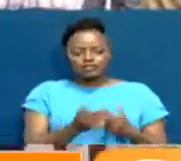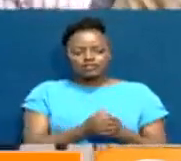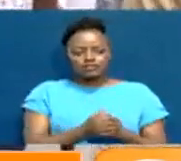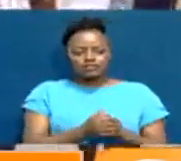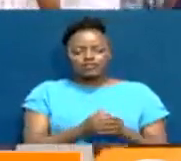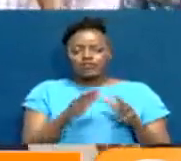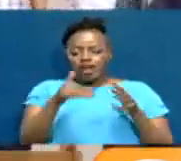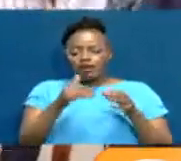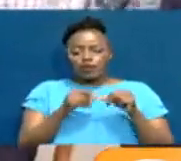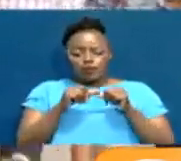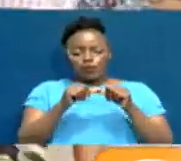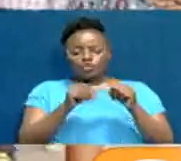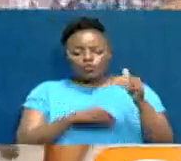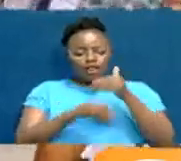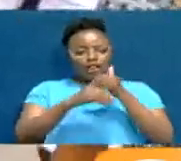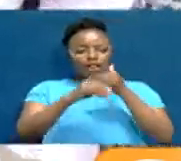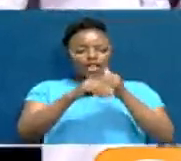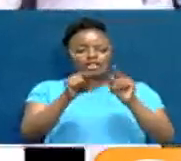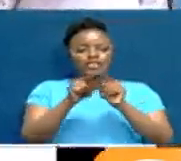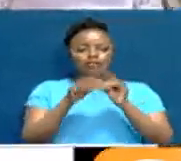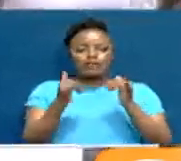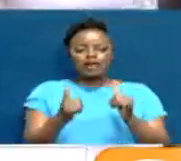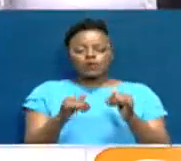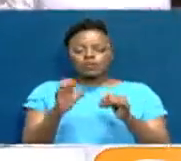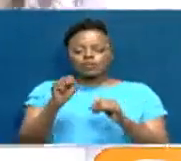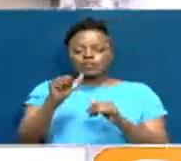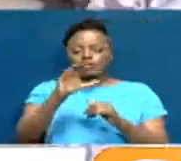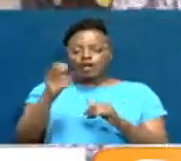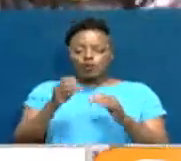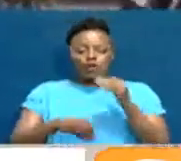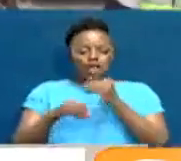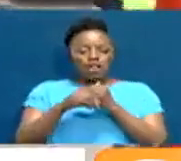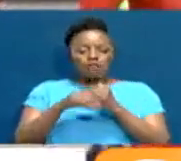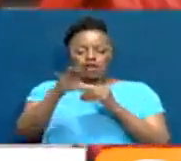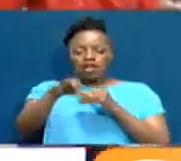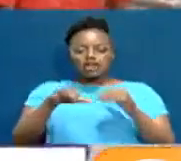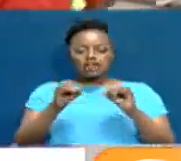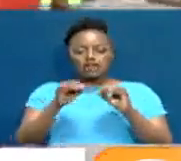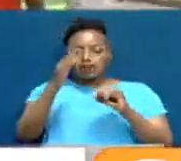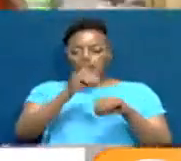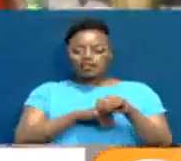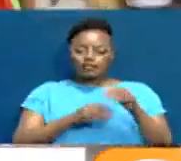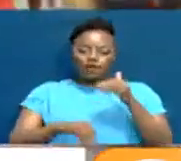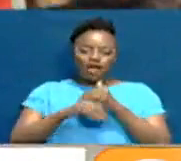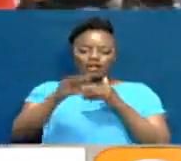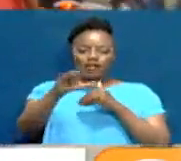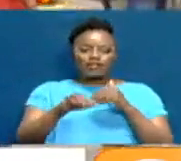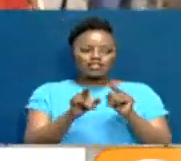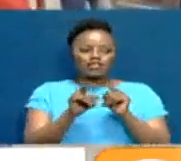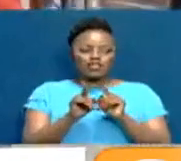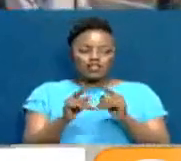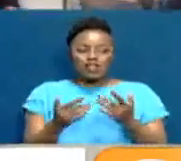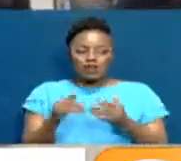Bei vile inaendelea ikiongezeka. Hata sasa kama hii sako yetu hatujaiongeza fare kwa sababu abiria ukimuongeza fare hata tembea